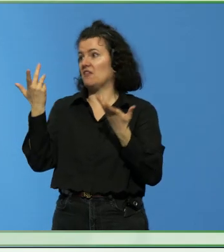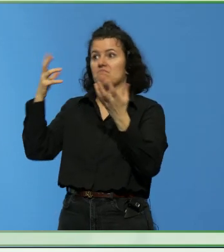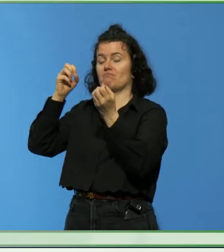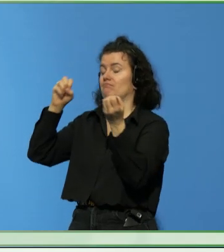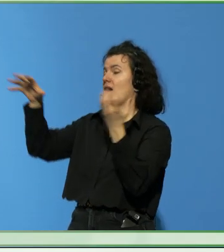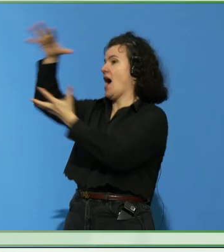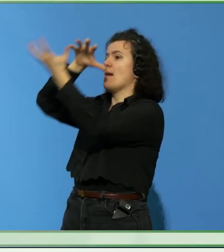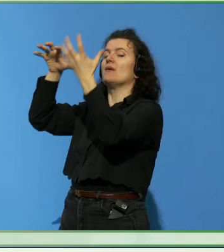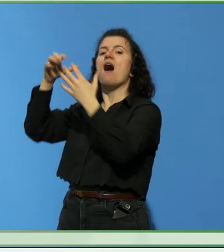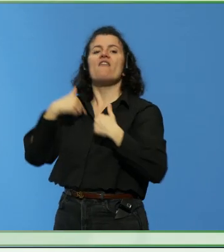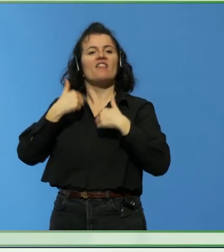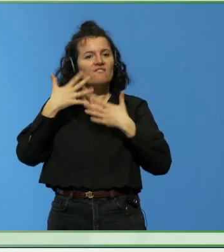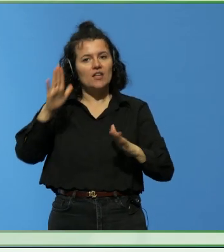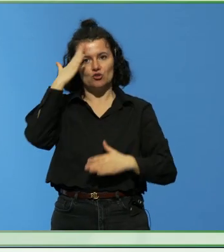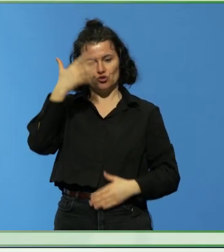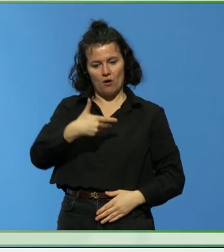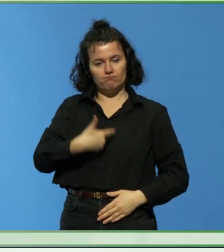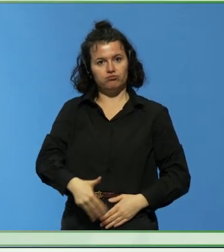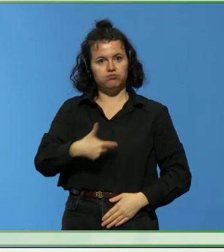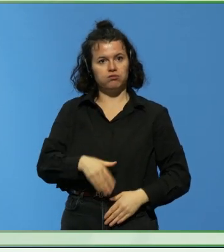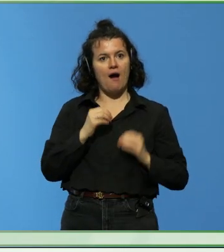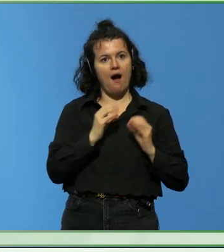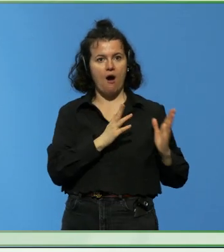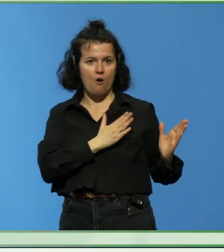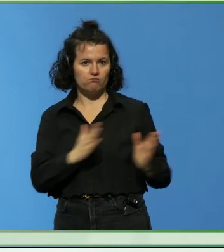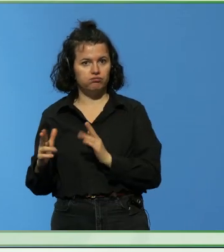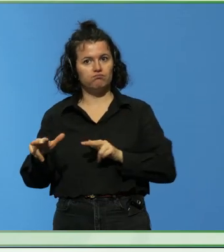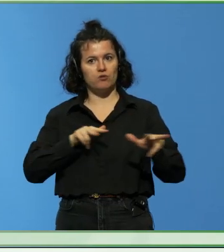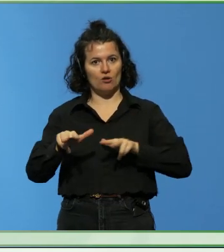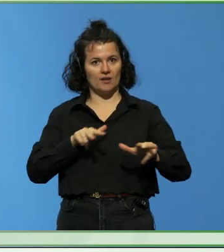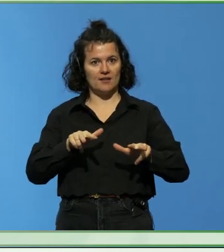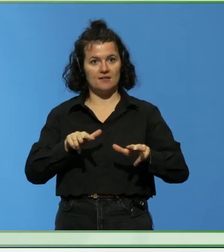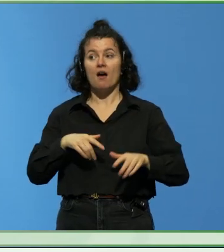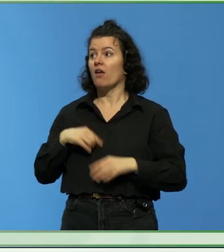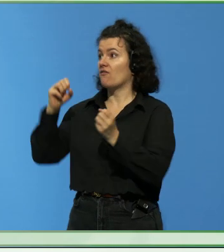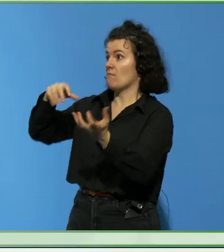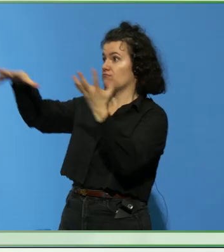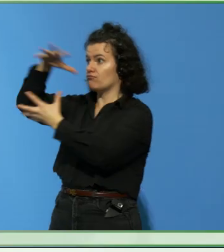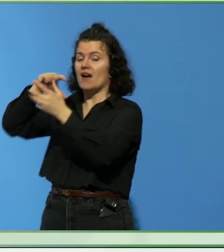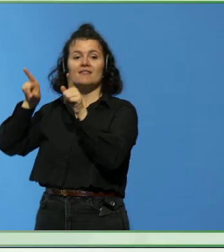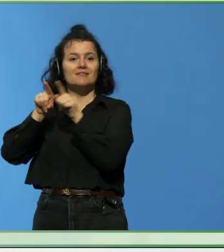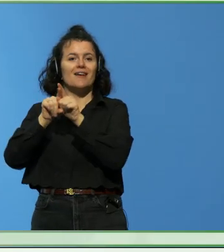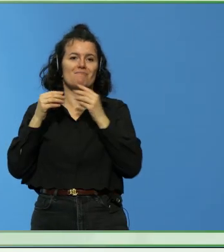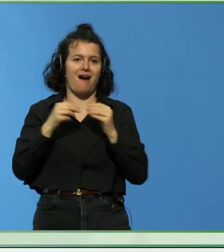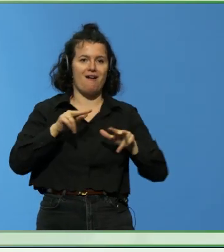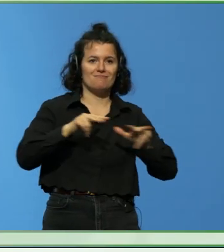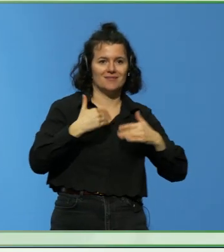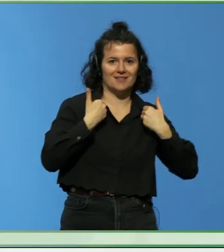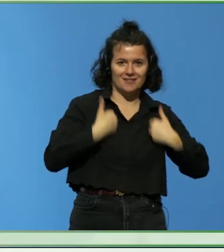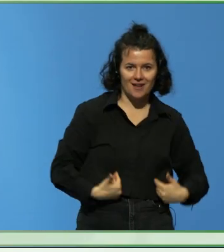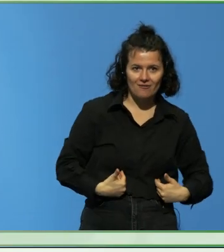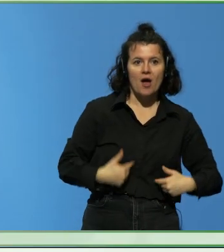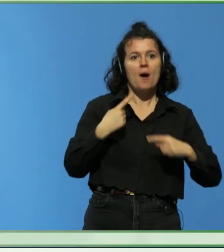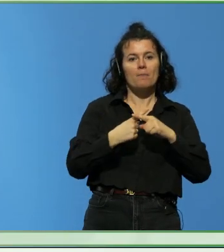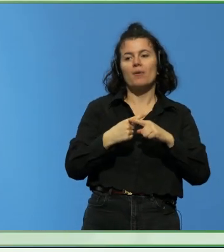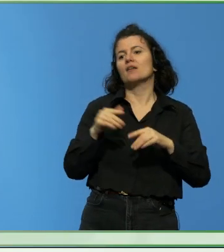emergency. Importantly, we supported male and female caregivers to understand how to manage a young person